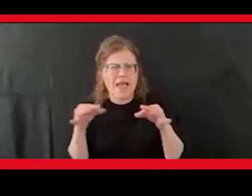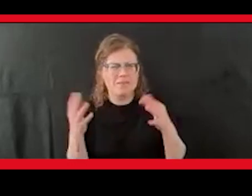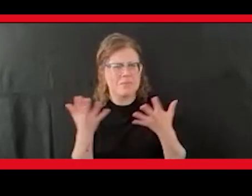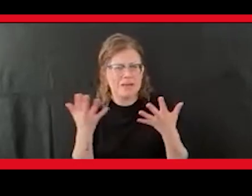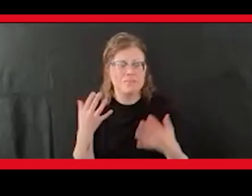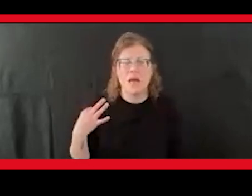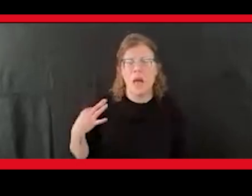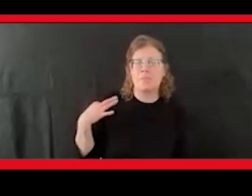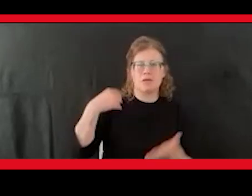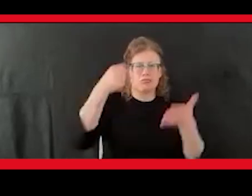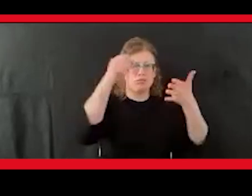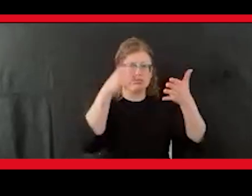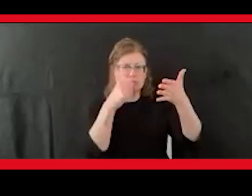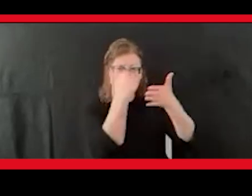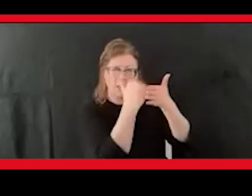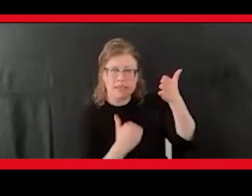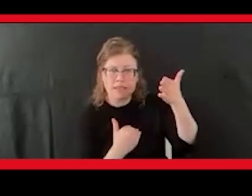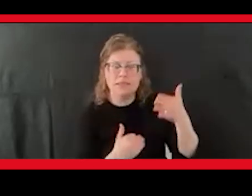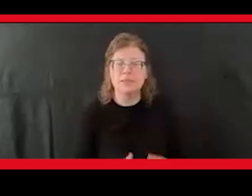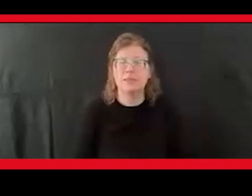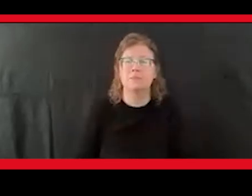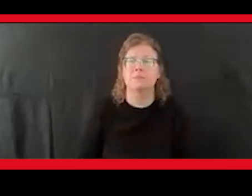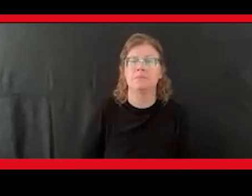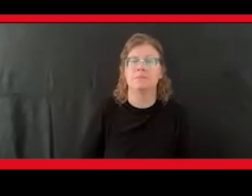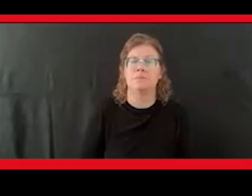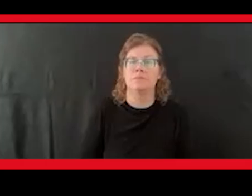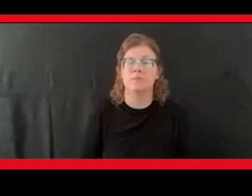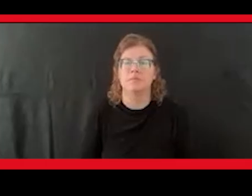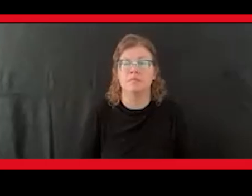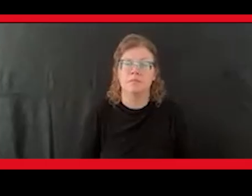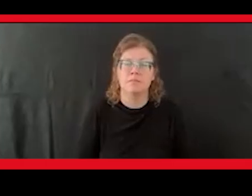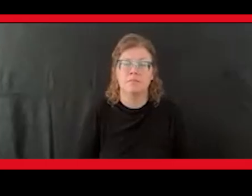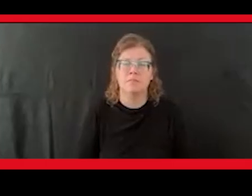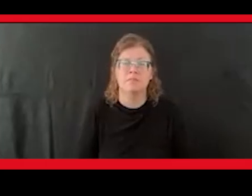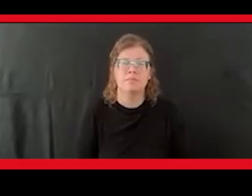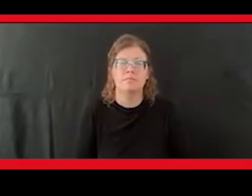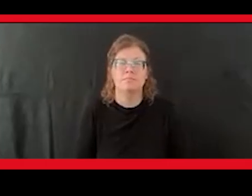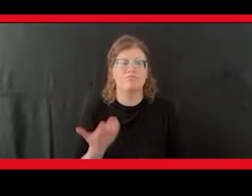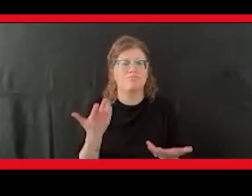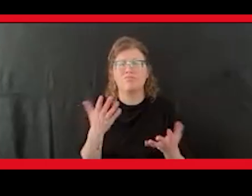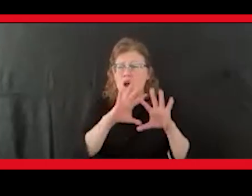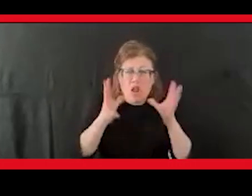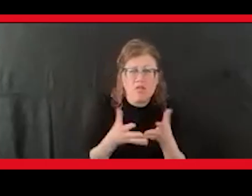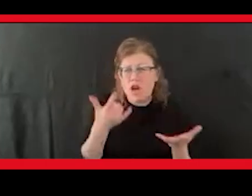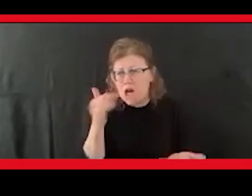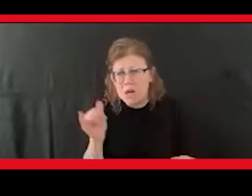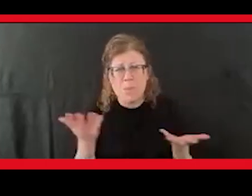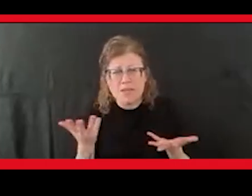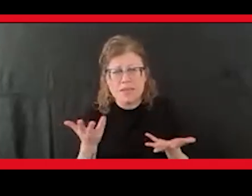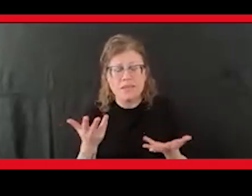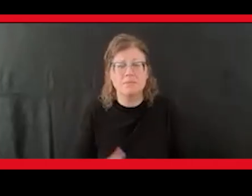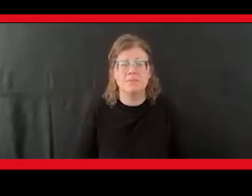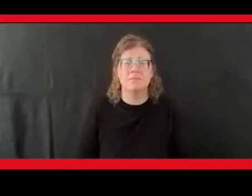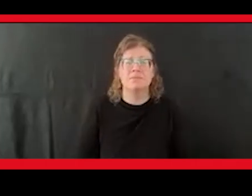session. Here is an overview of the grant application. You will include a brief one-sentence